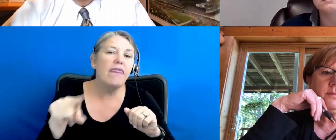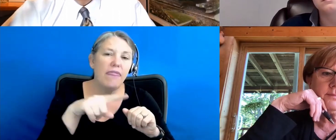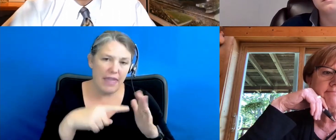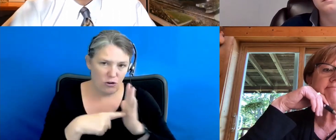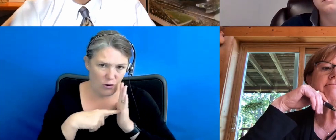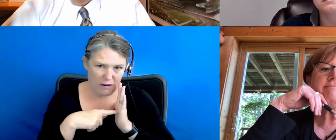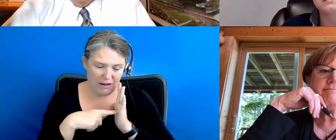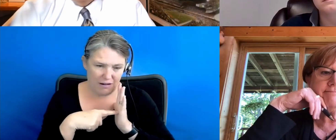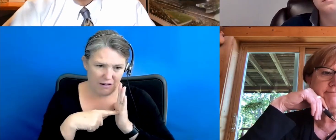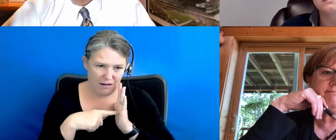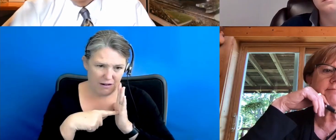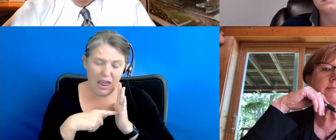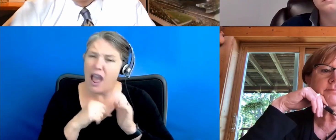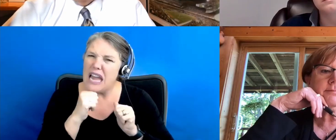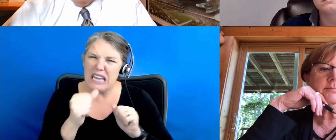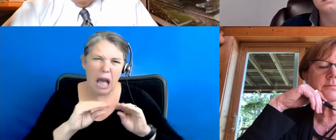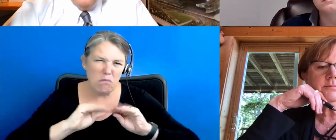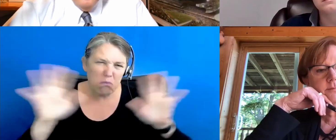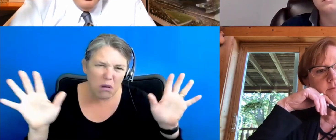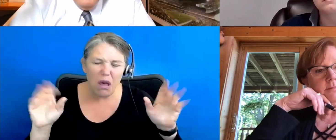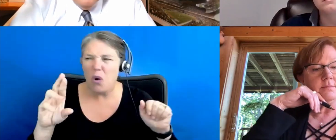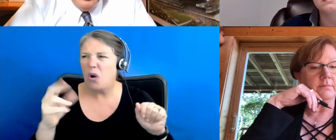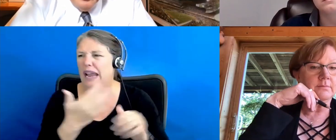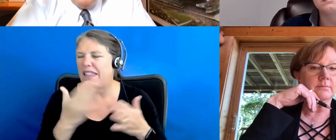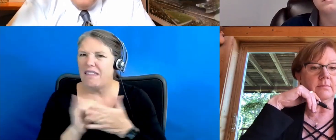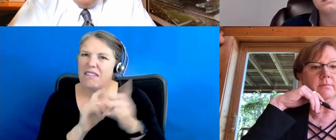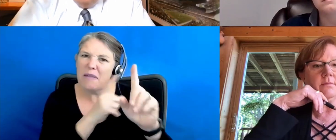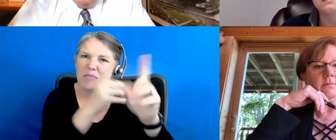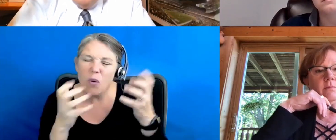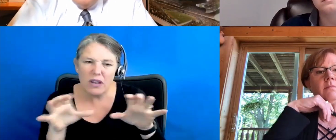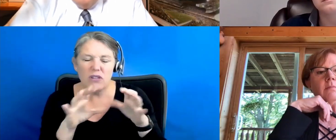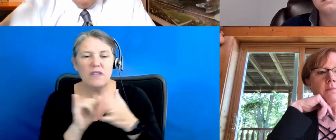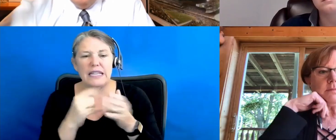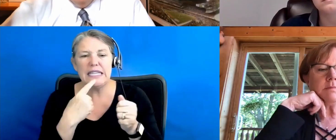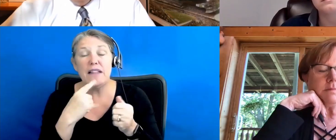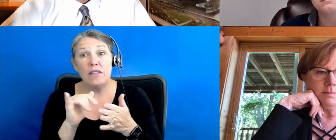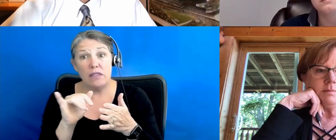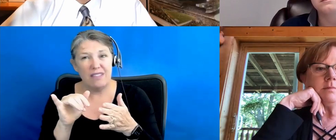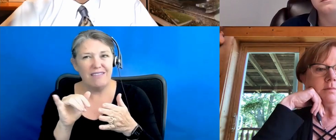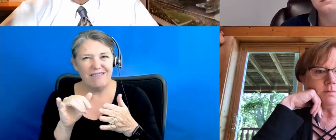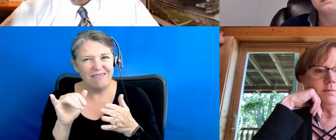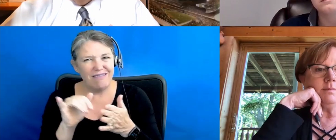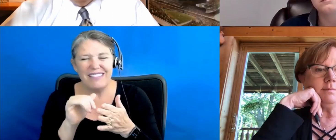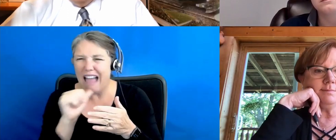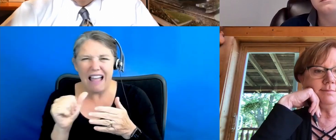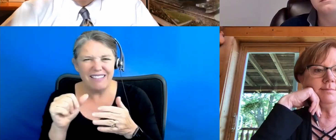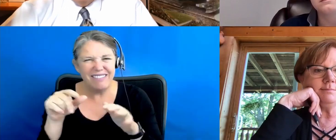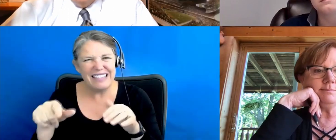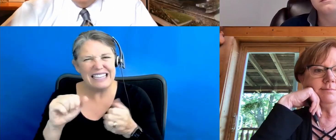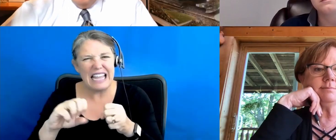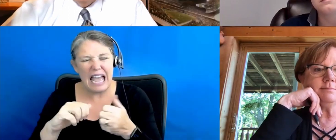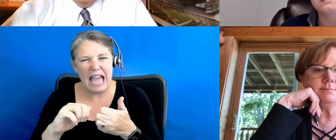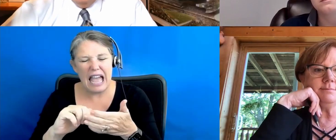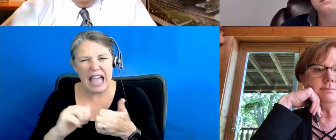showed me, not deliberately, not by anything they set out to do and say, this is how you embrace your disability, but just the issues that